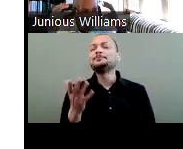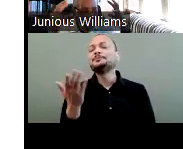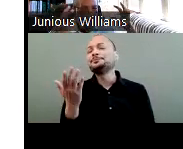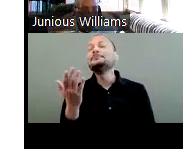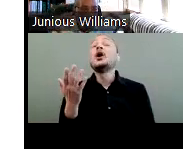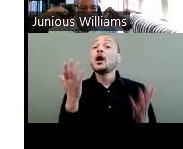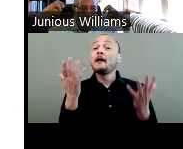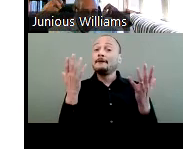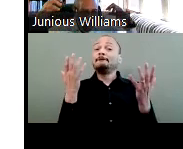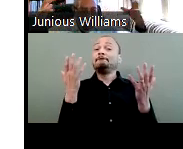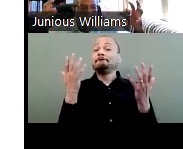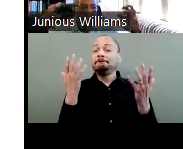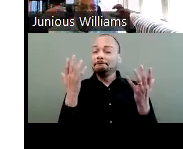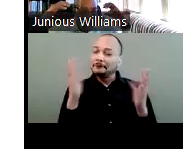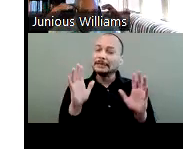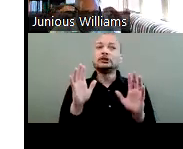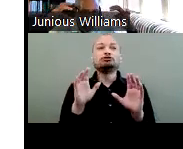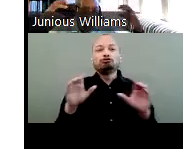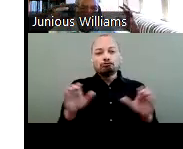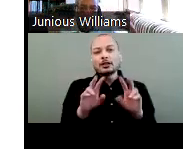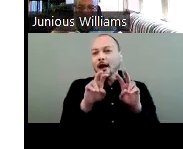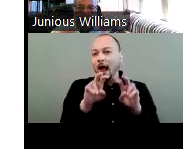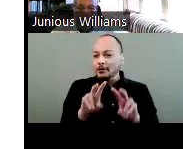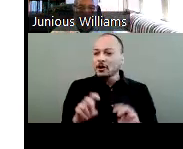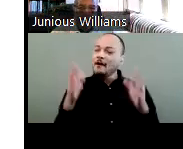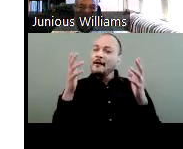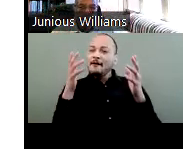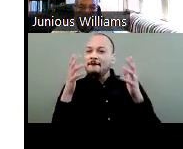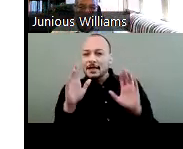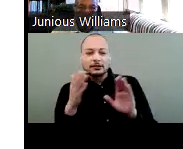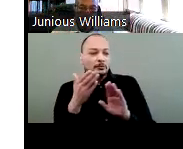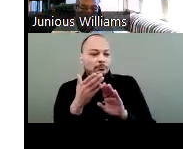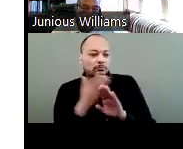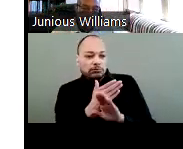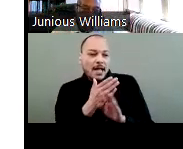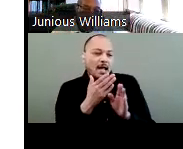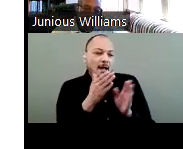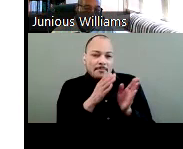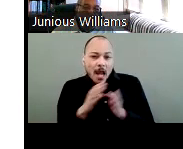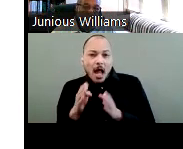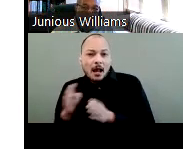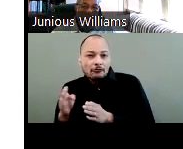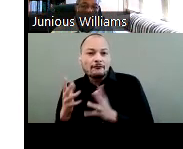kind of gone through and you've done an analysis, you've done some preliminary planning, thinking about what are